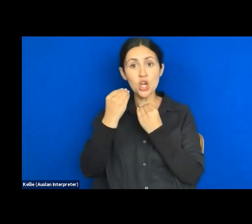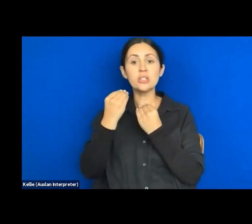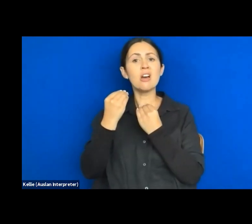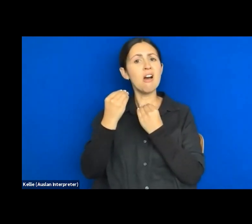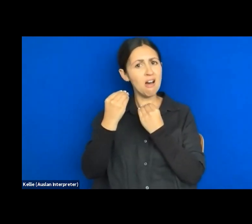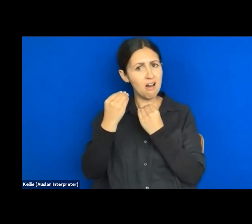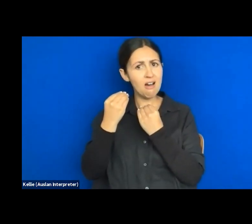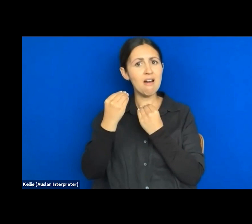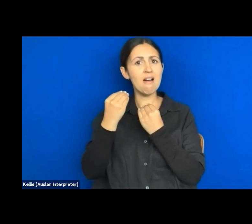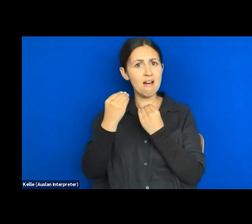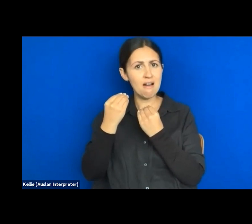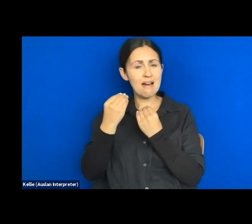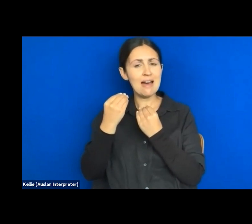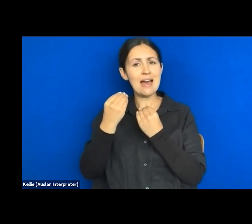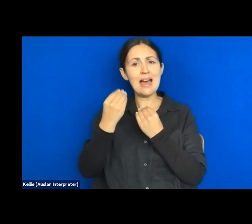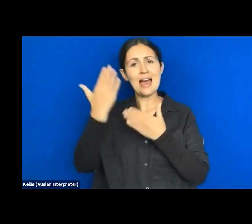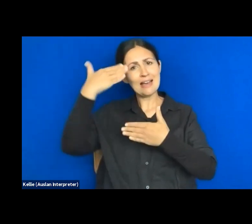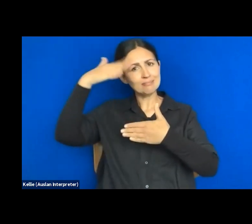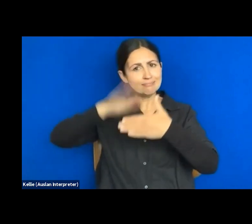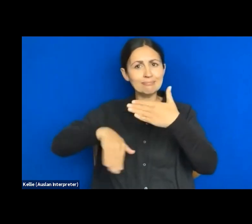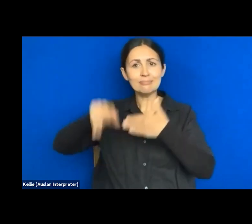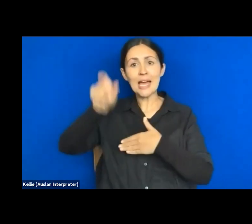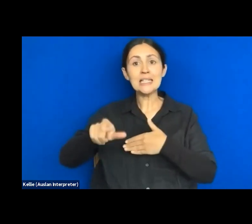been amplified during the COVID crisis.